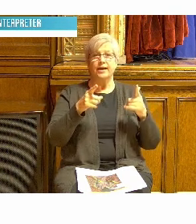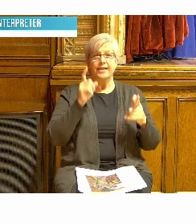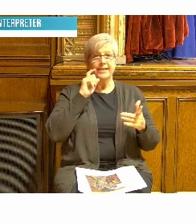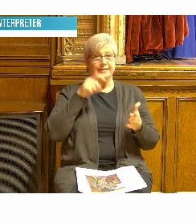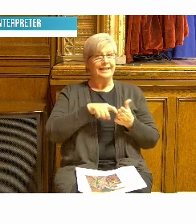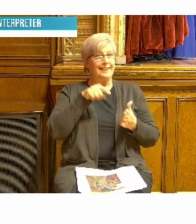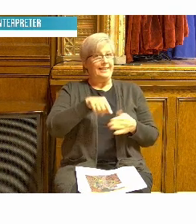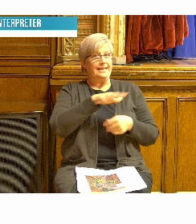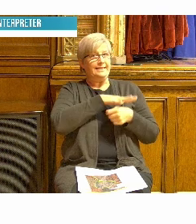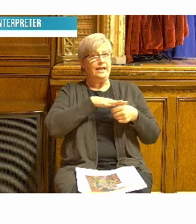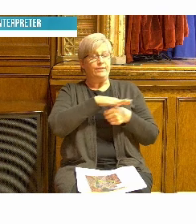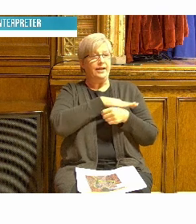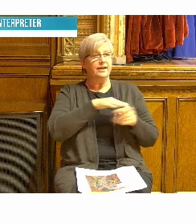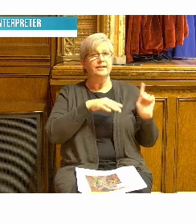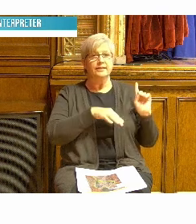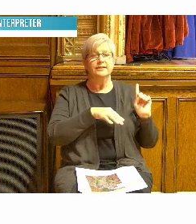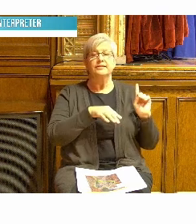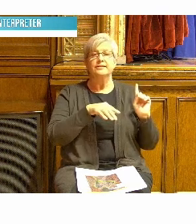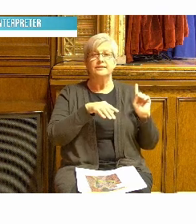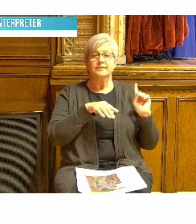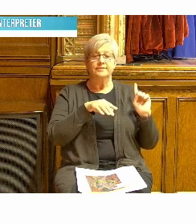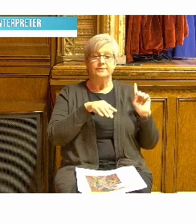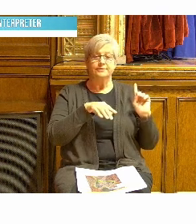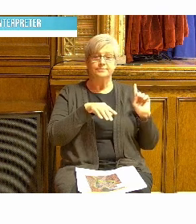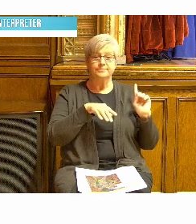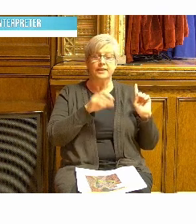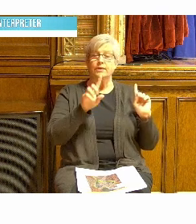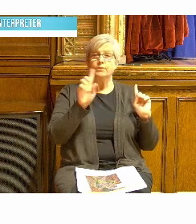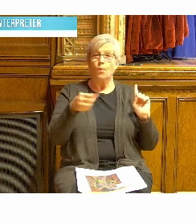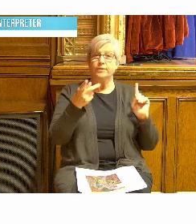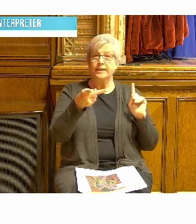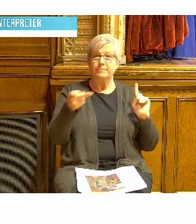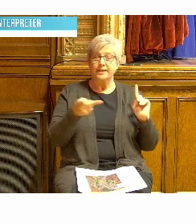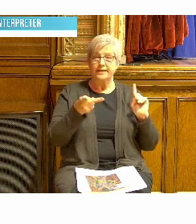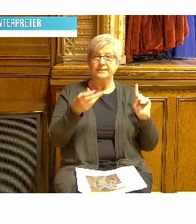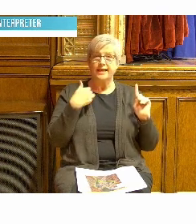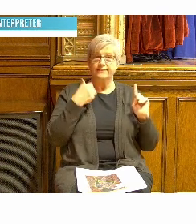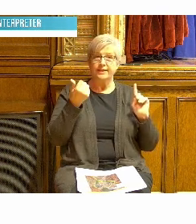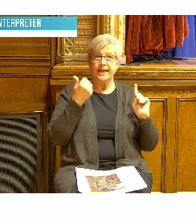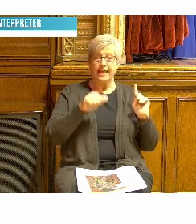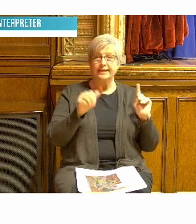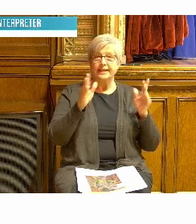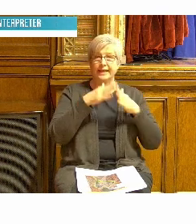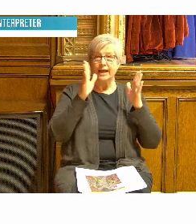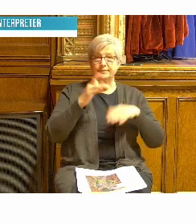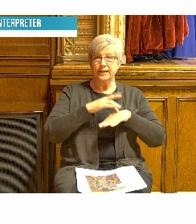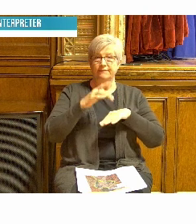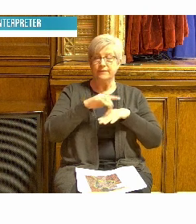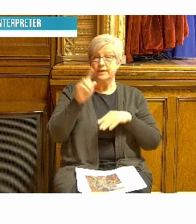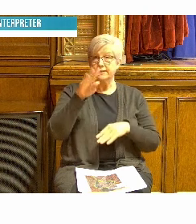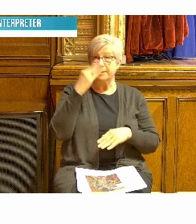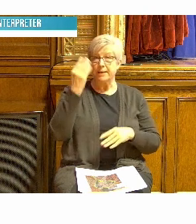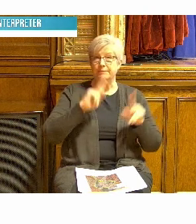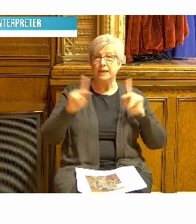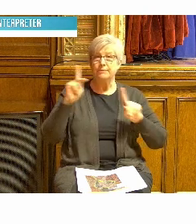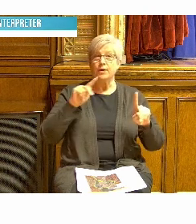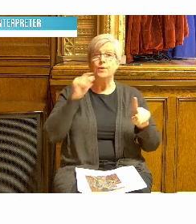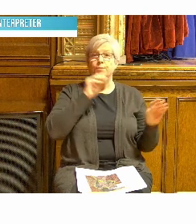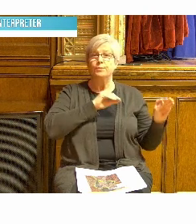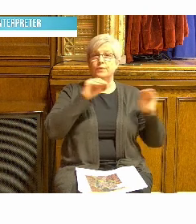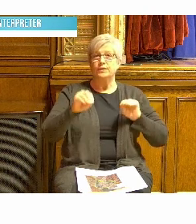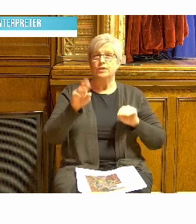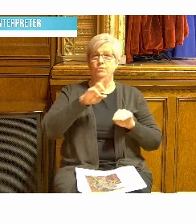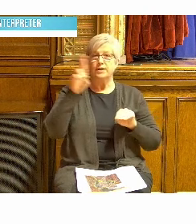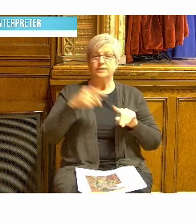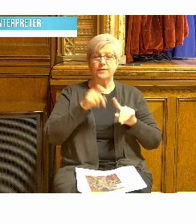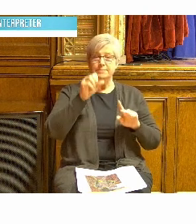area. Not so coincidentally, that was the only place that had any housing available to Black people coming to Rochester from the